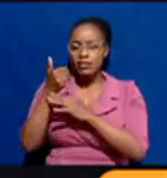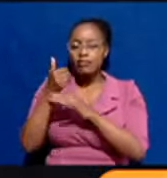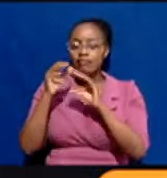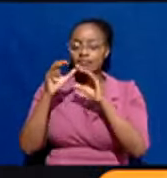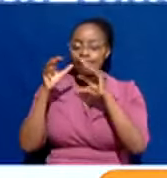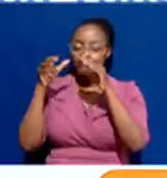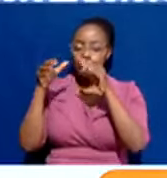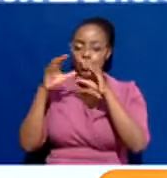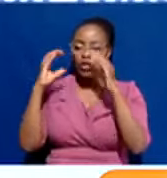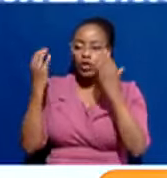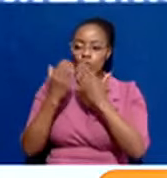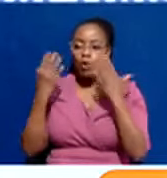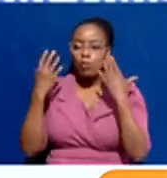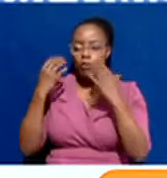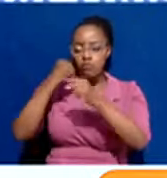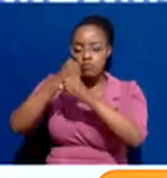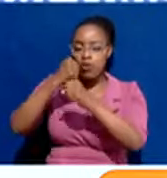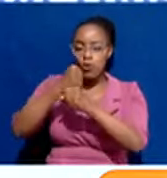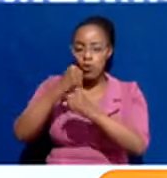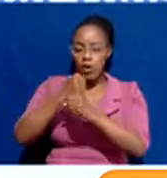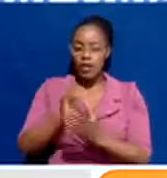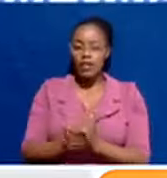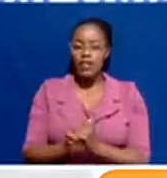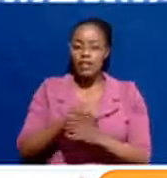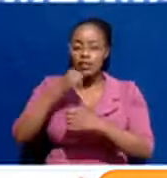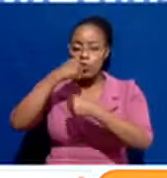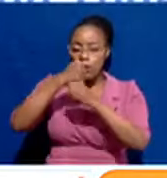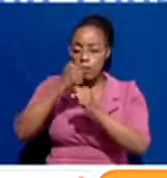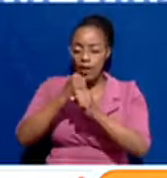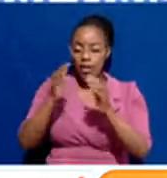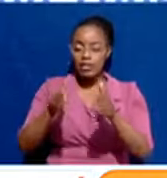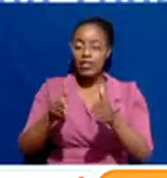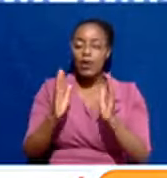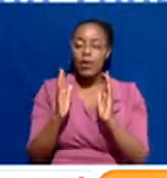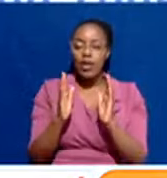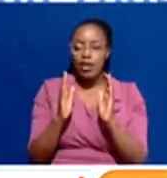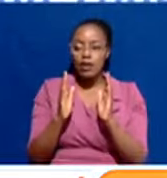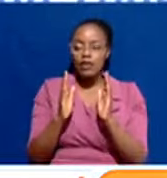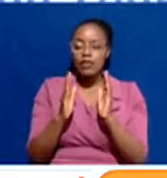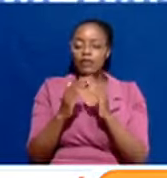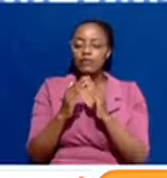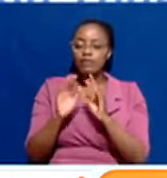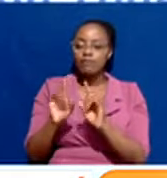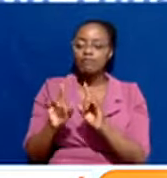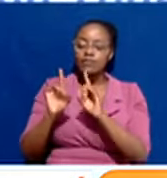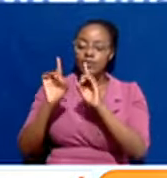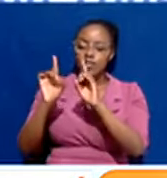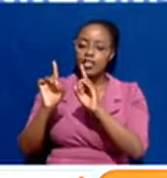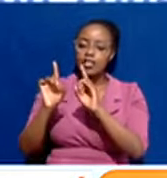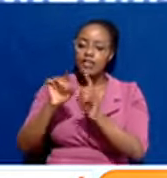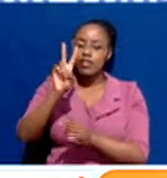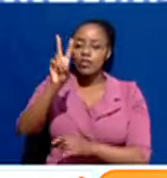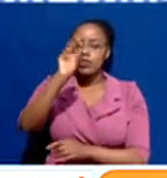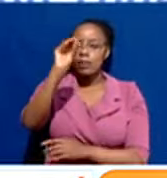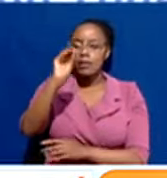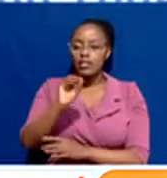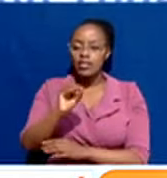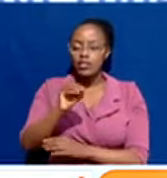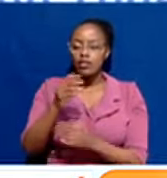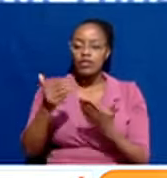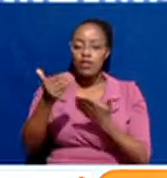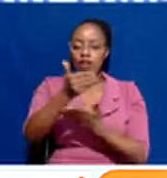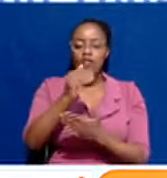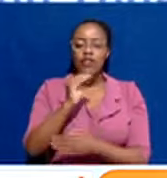practices. Practice of that led us to a path of devoting 2% of our